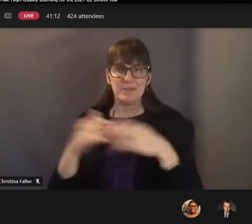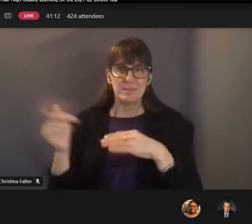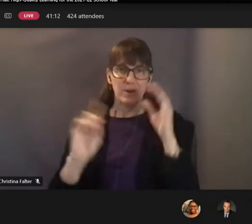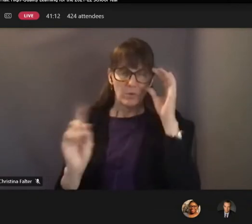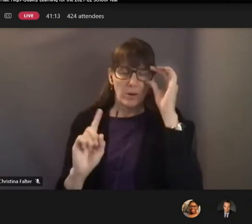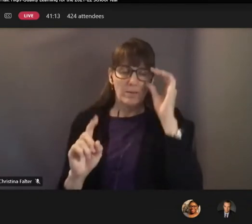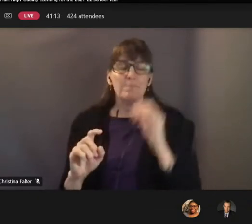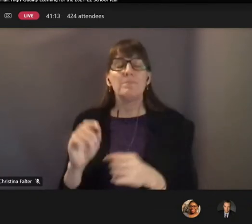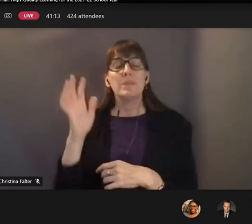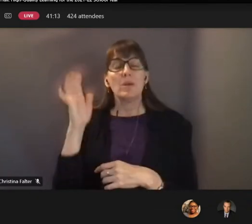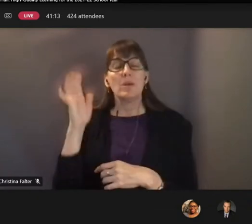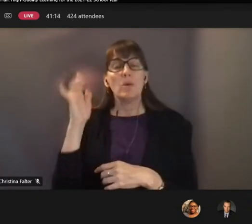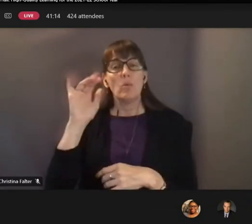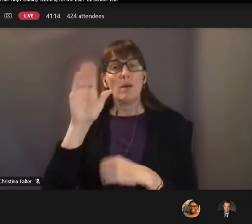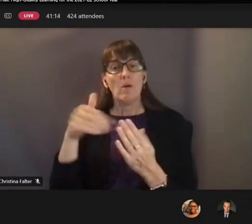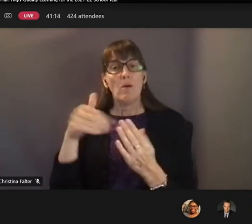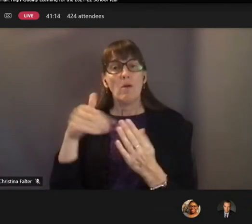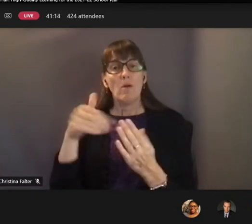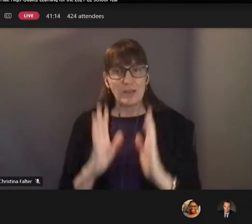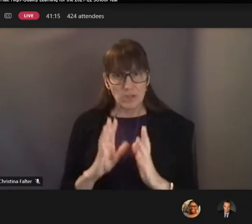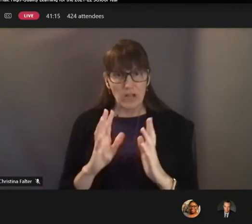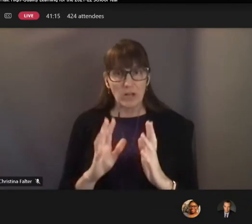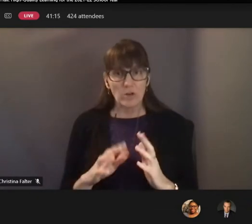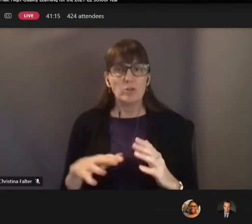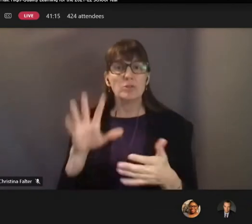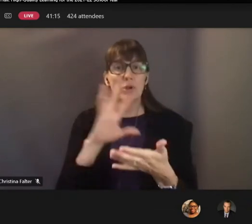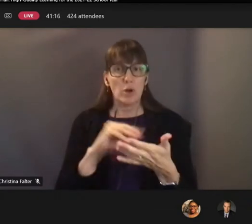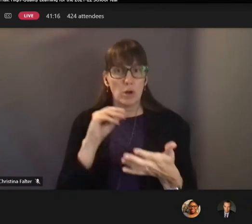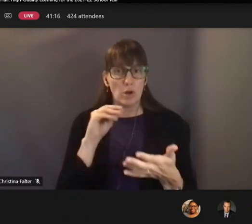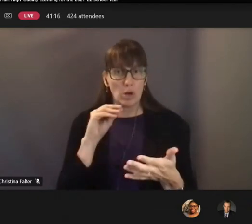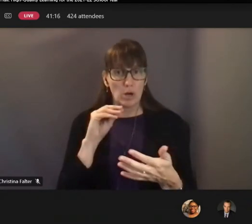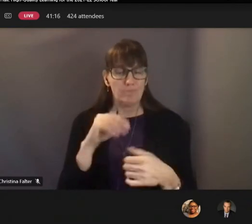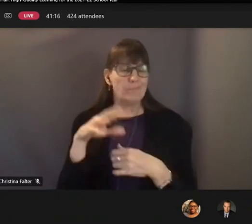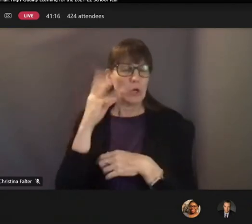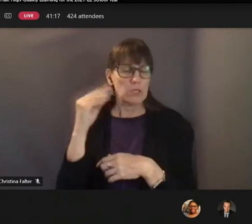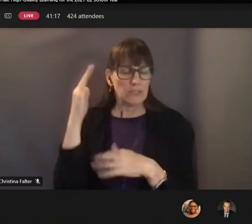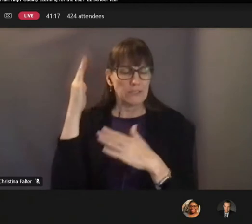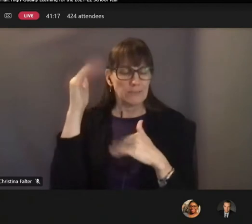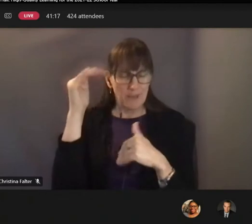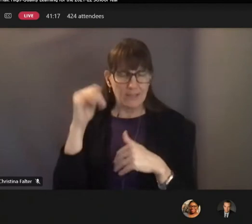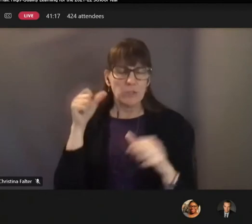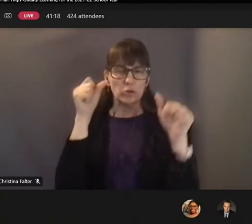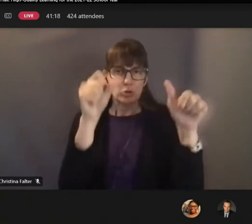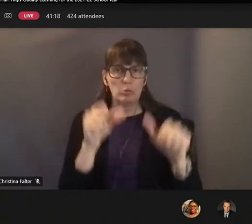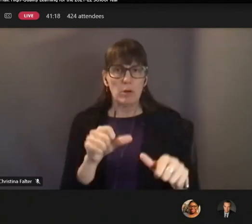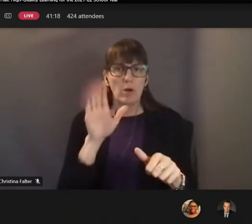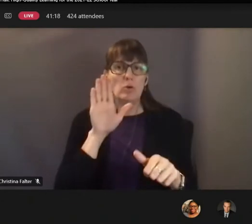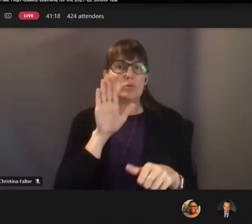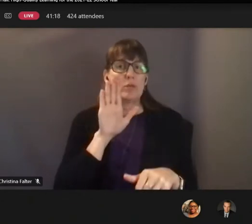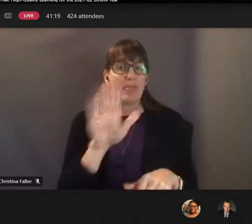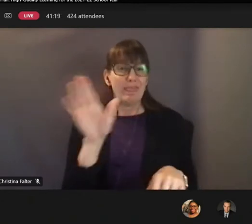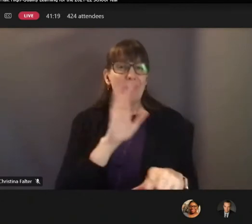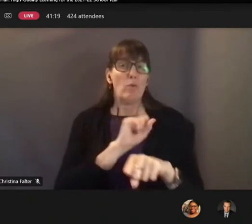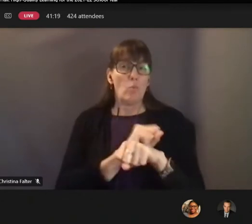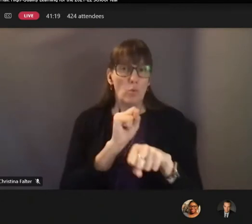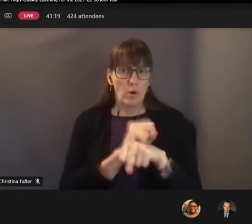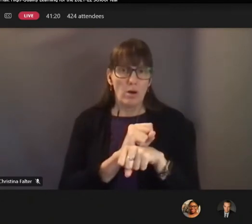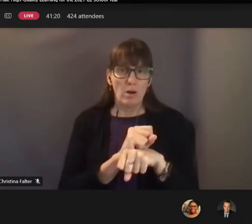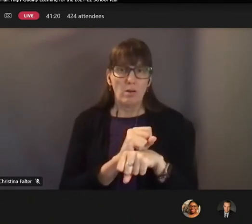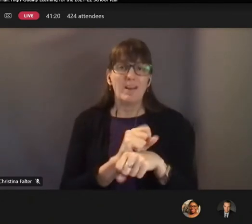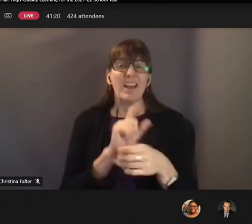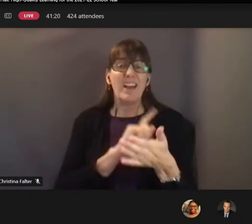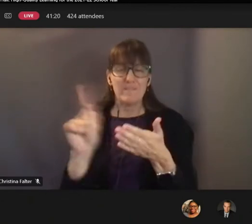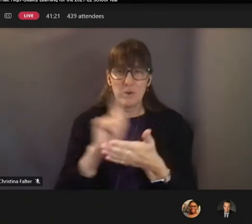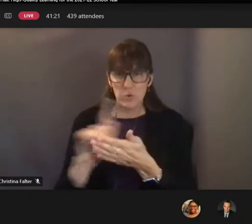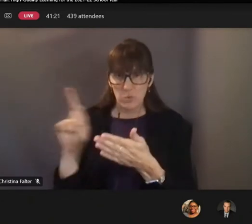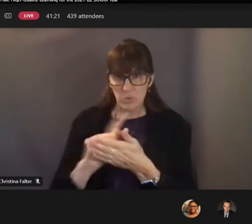are expected to post their lesson plans to one of our district platforms, Seesaw or Schoology, on a weekly basis. This